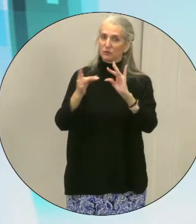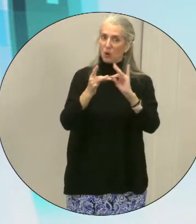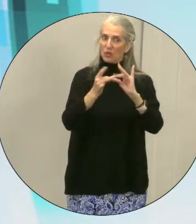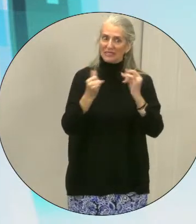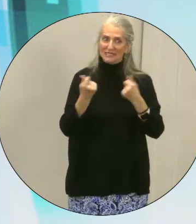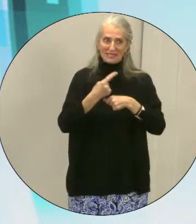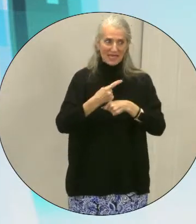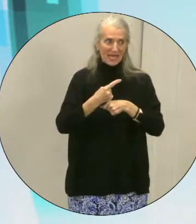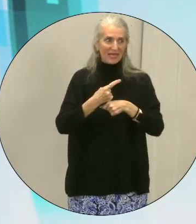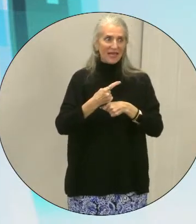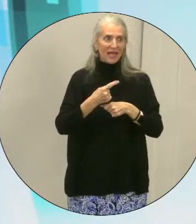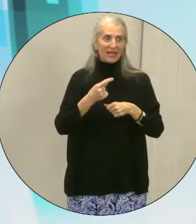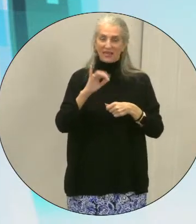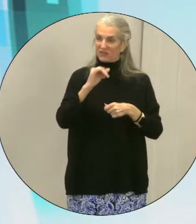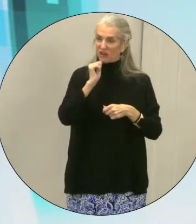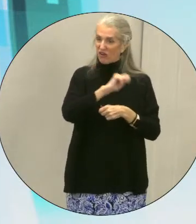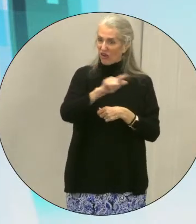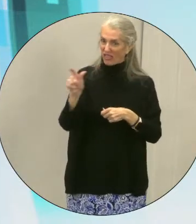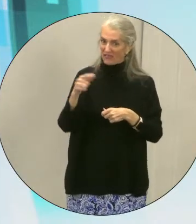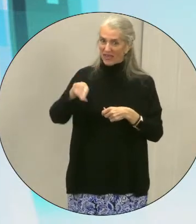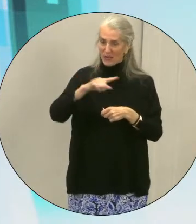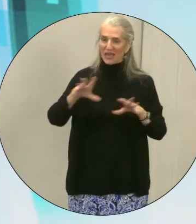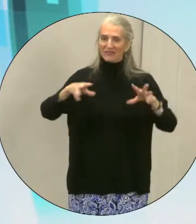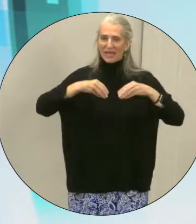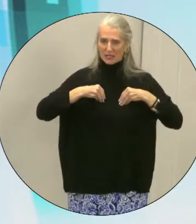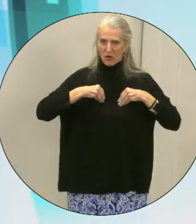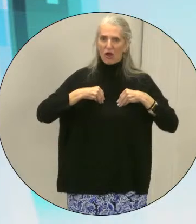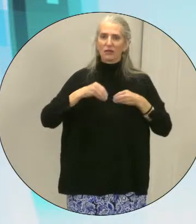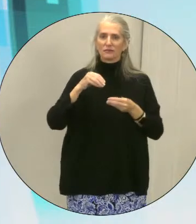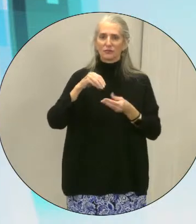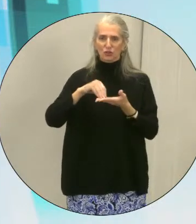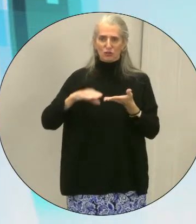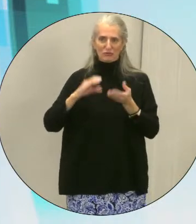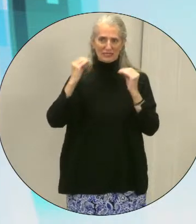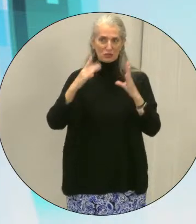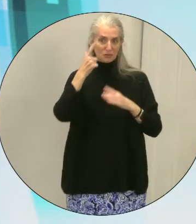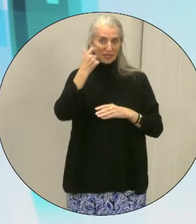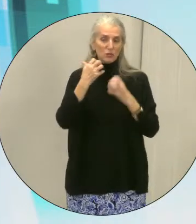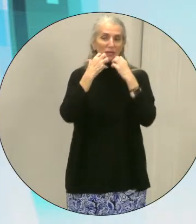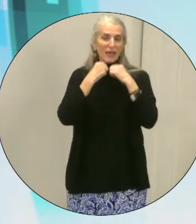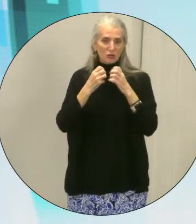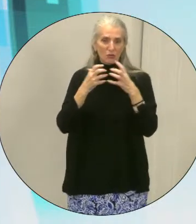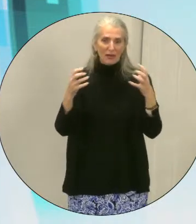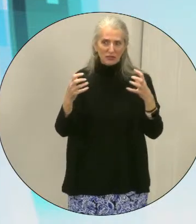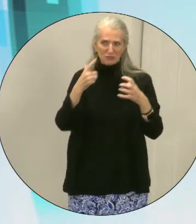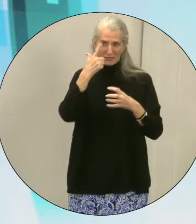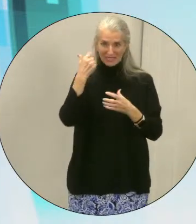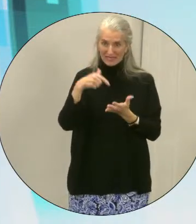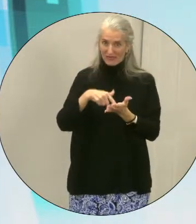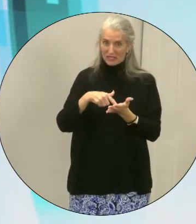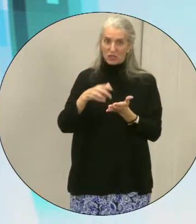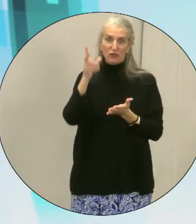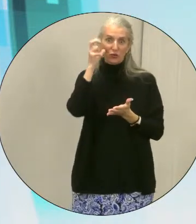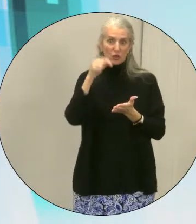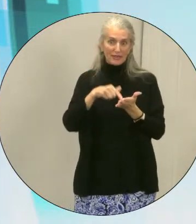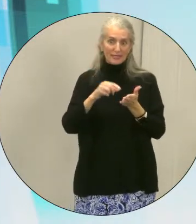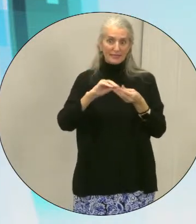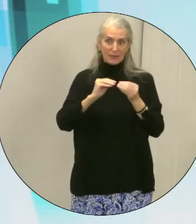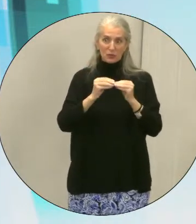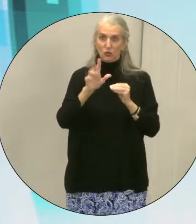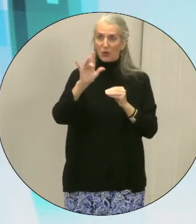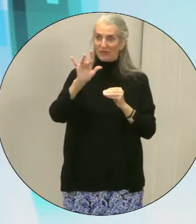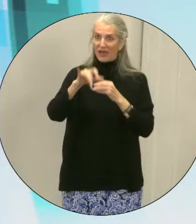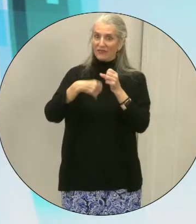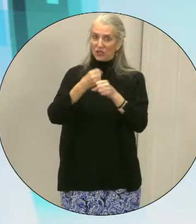on, if not all of them, have taken on student teachers. And that's because we care so much. Because of this, you've heard this number, 25 years